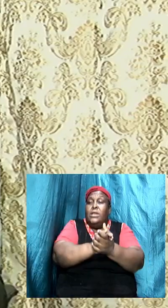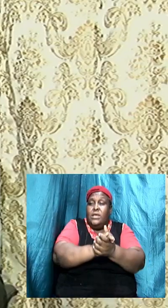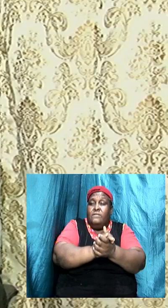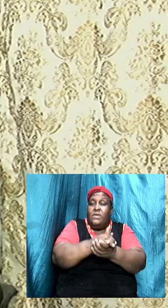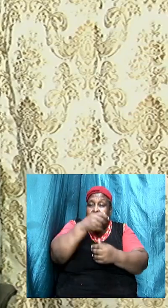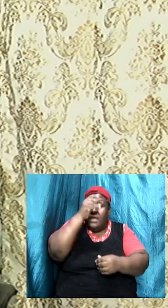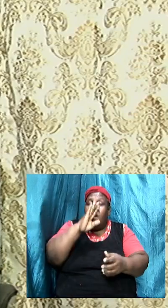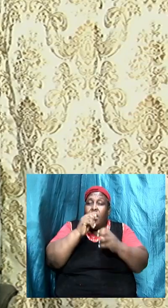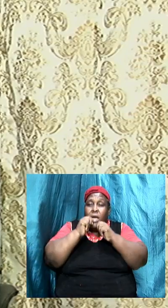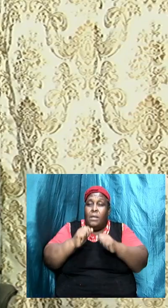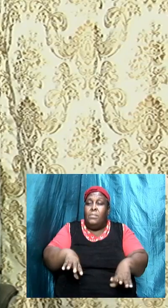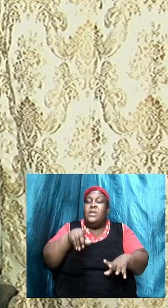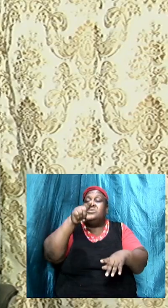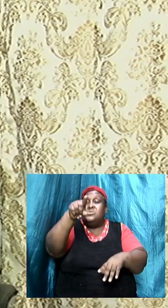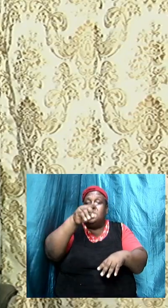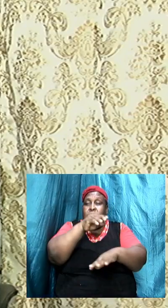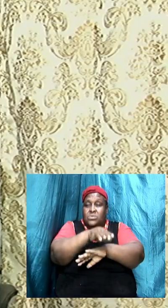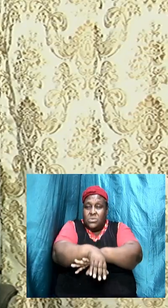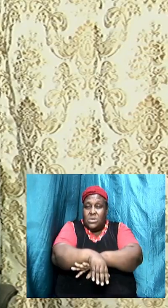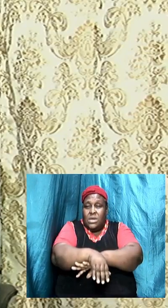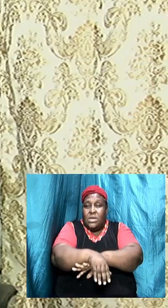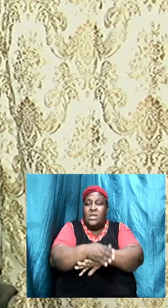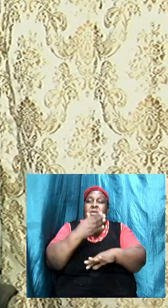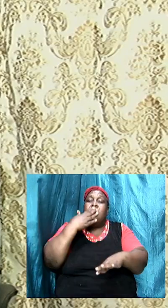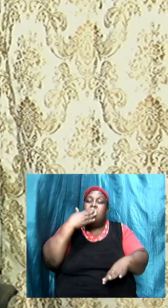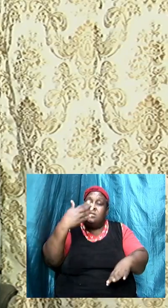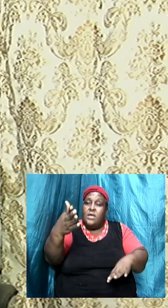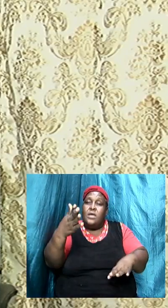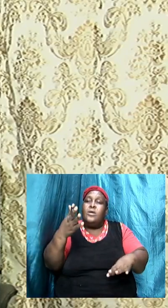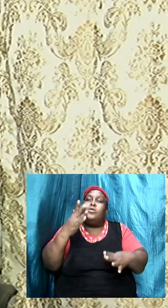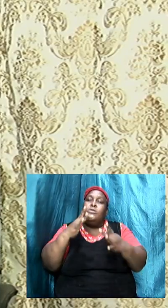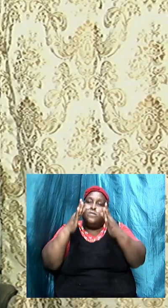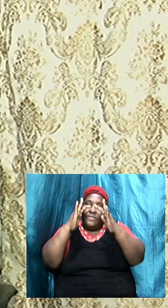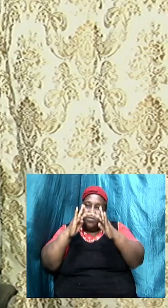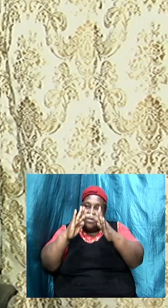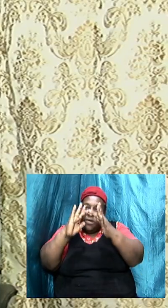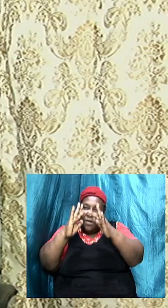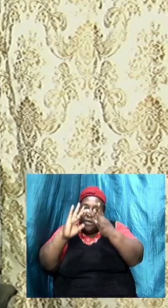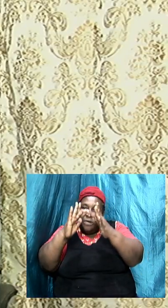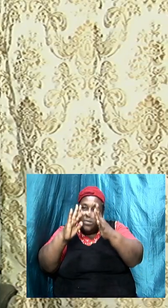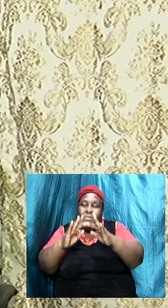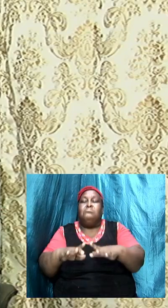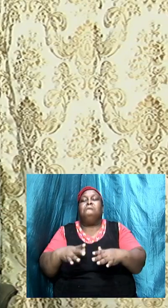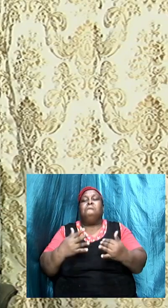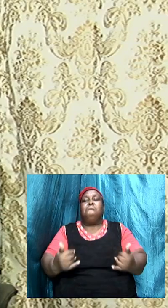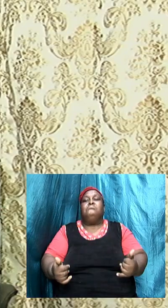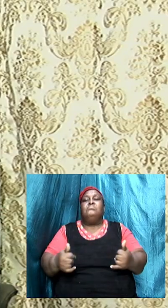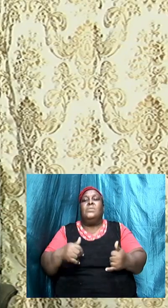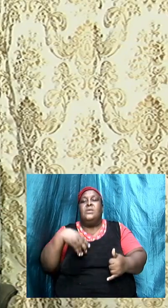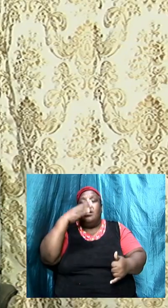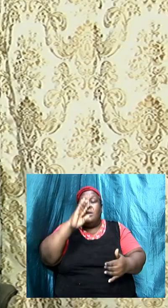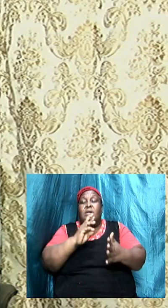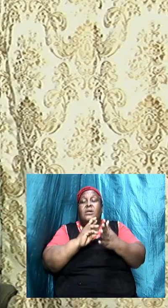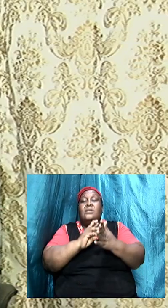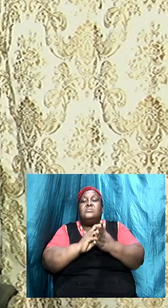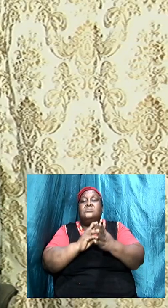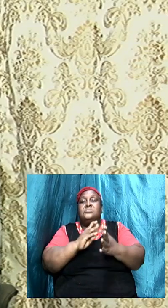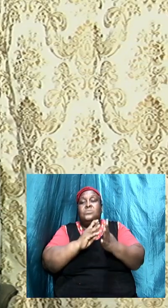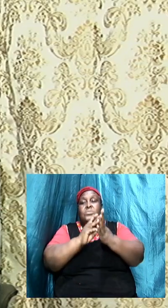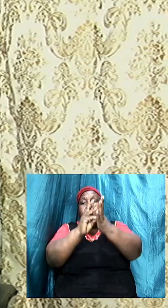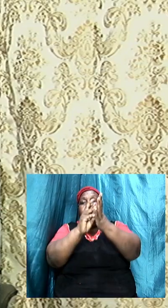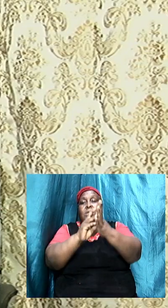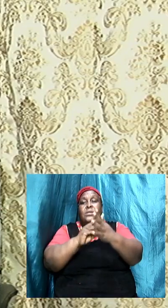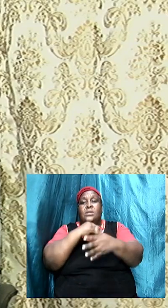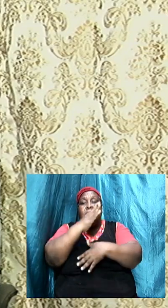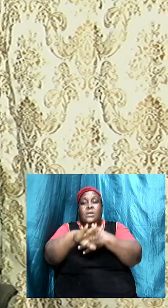you tonight. Thank you for tuning in. So God willing, next week, you know, we can continue